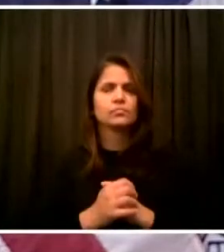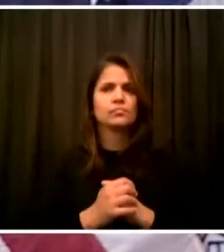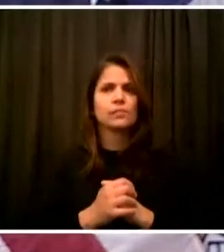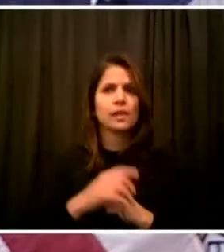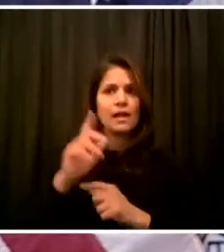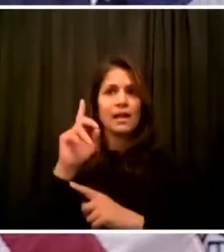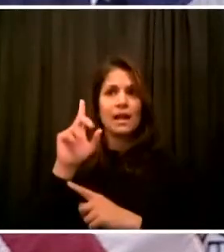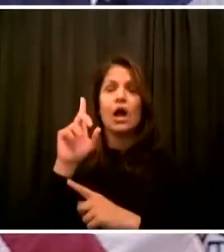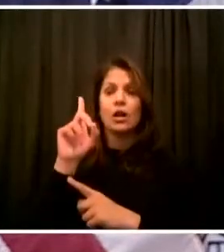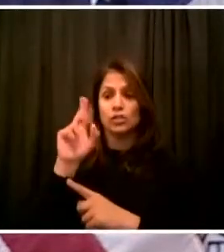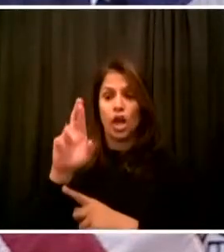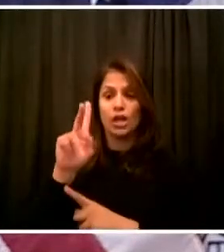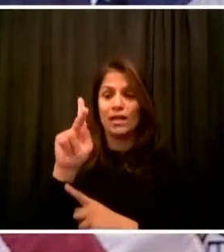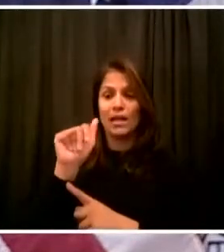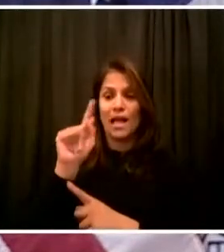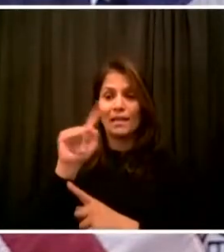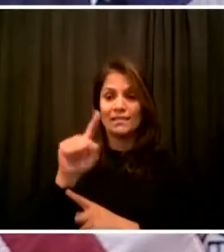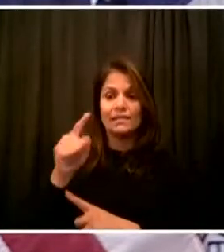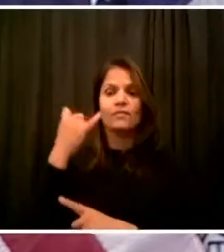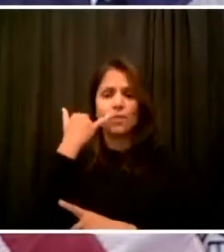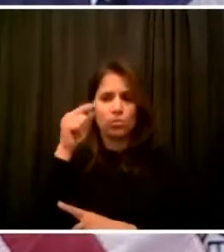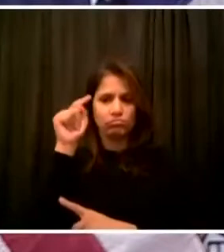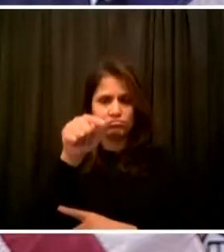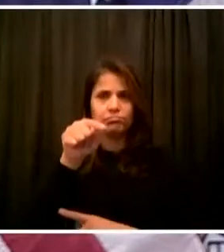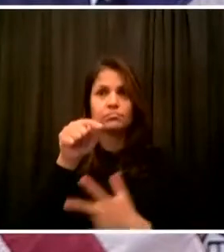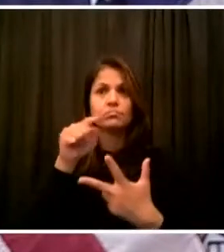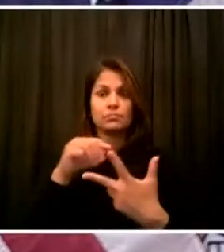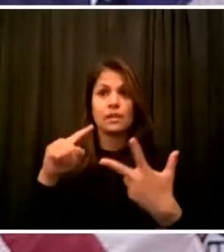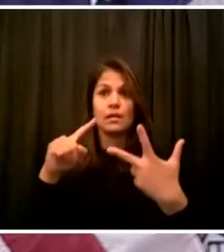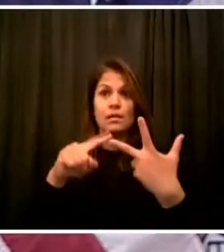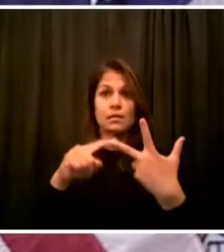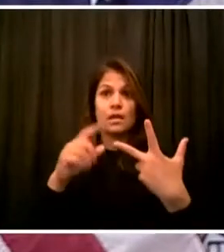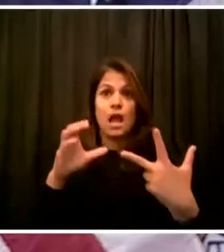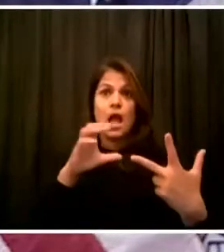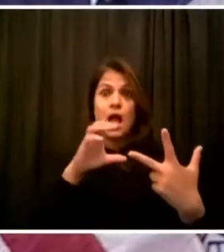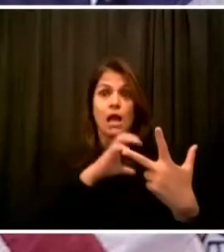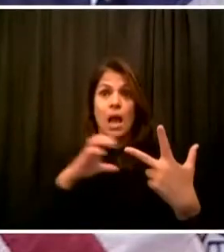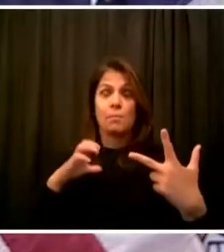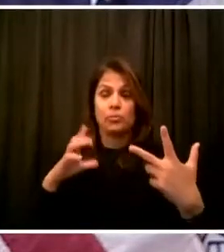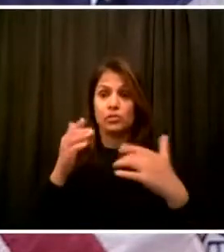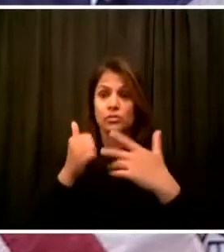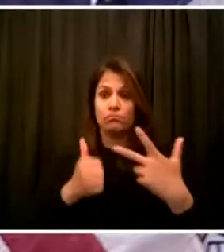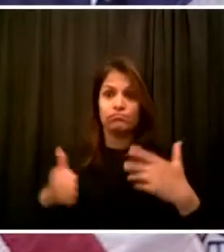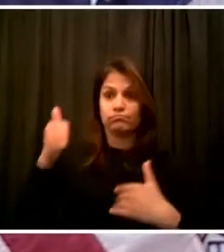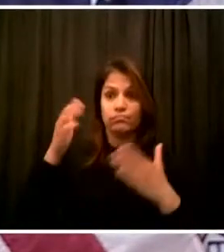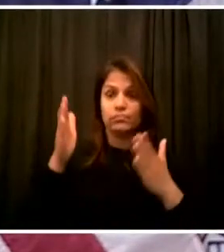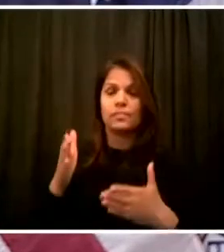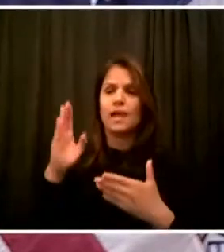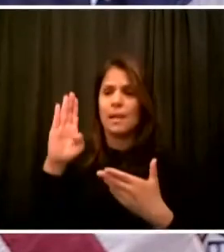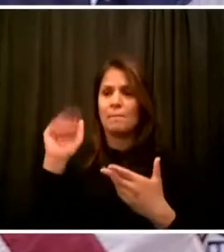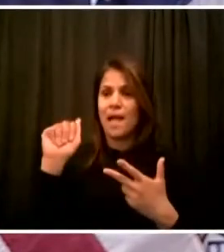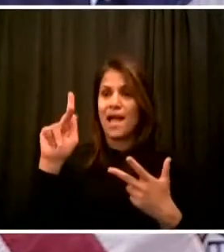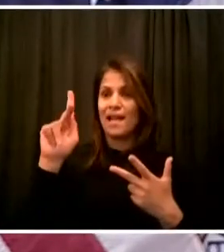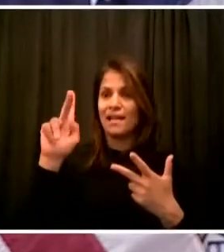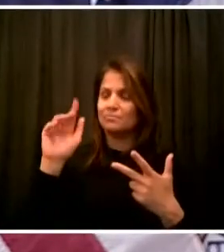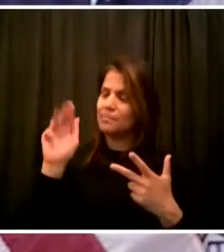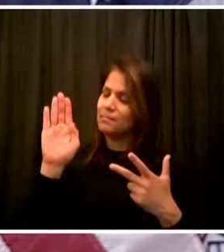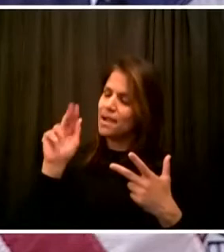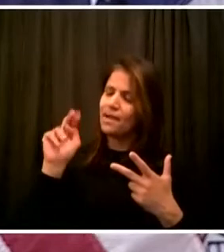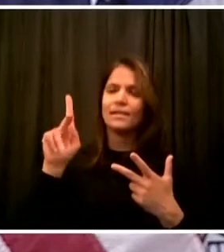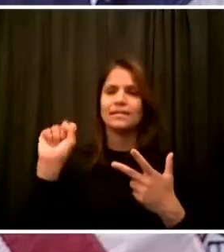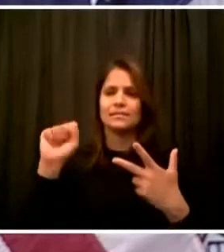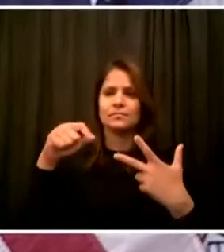How you doing, Andrew? Hanging in there. All right, positive spirit. My first question has to do